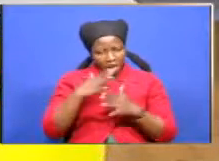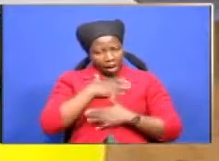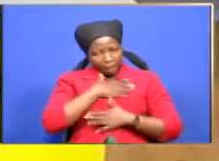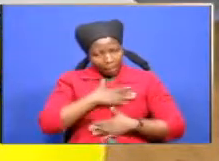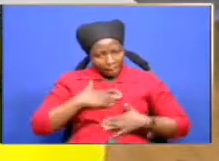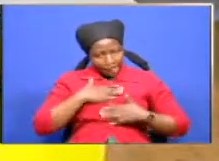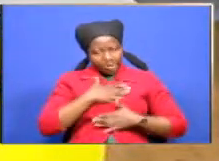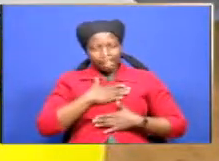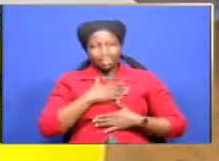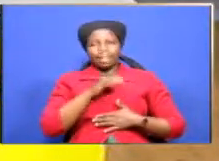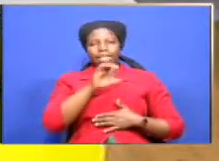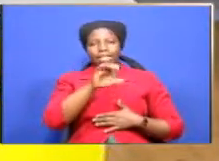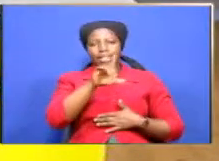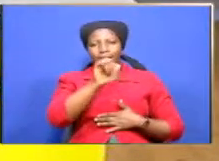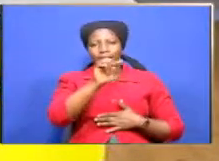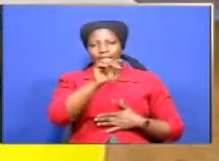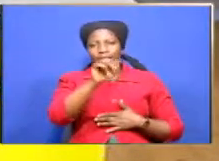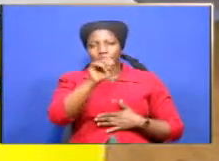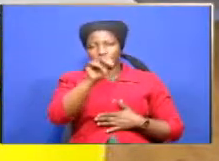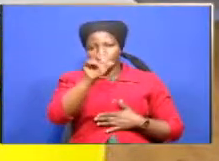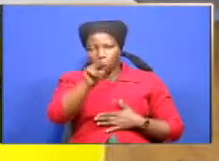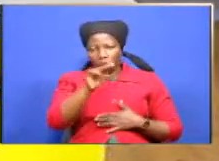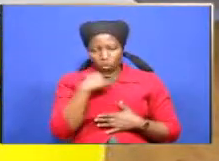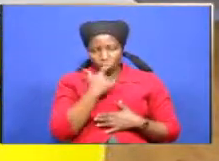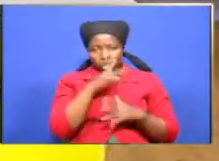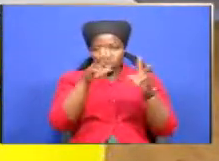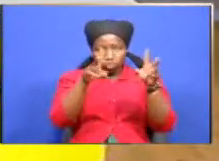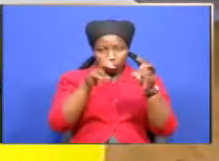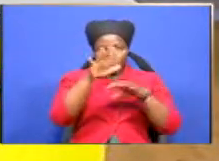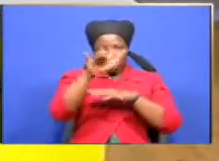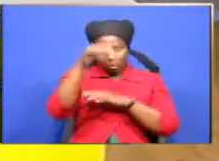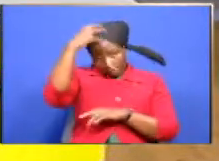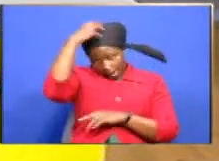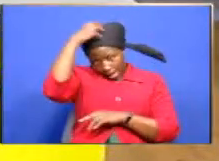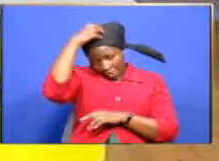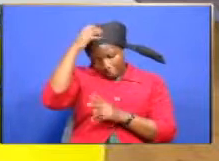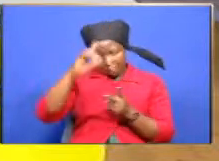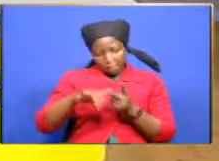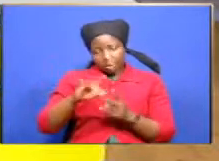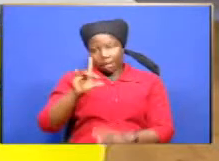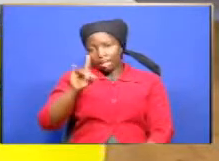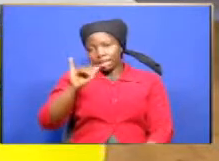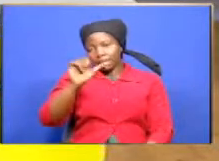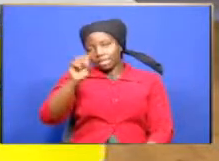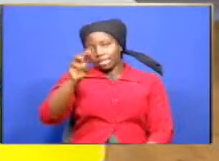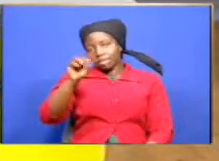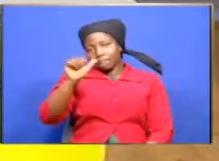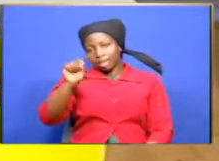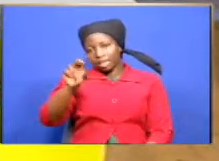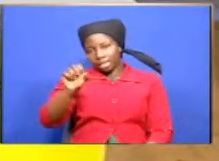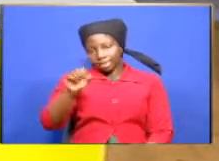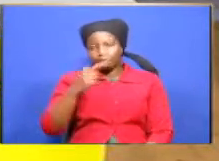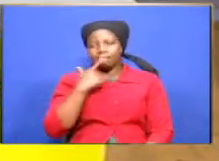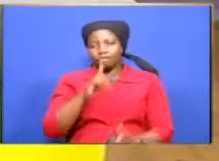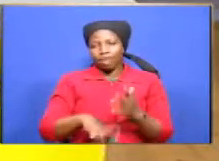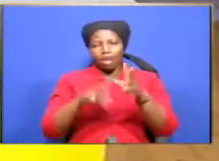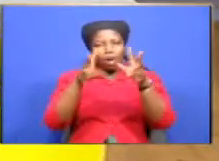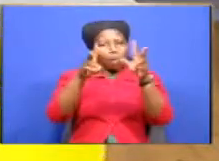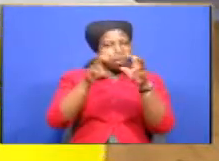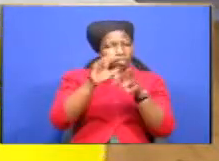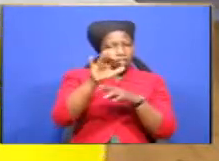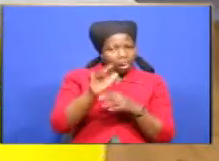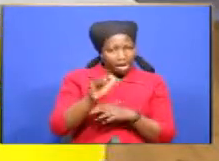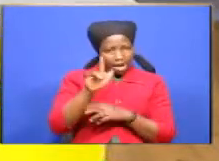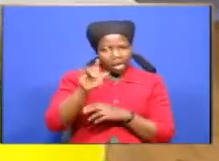one Clinton Akidiva, you're watching us from Lamu. And of course, Dismas Rope, you say, tuned in from